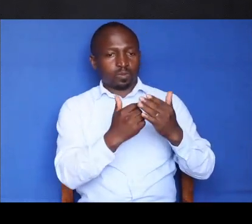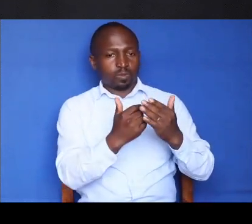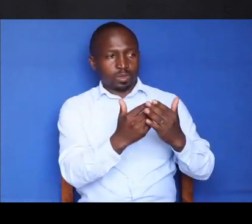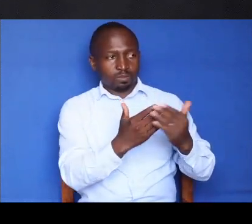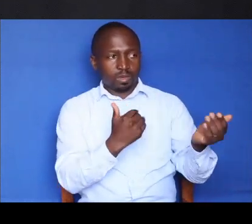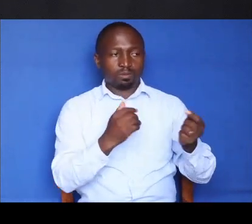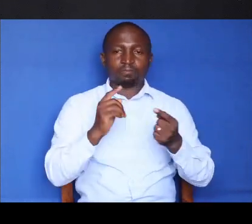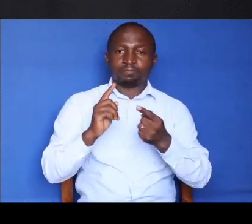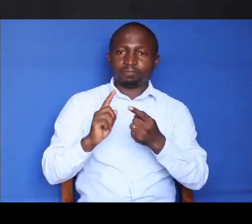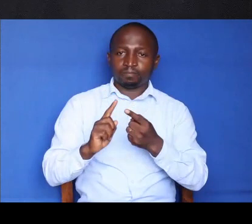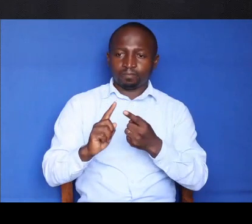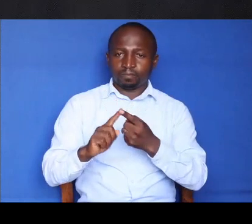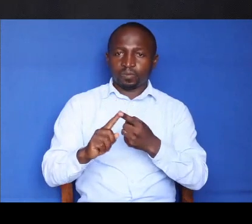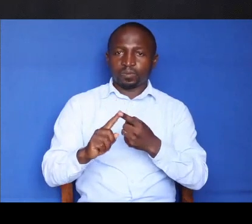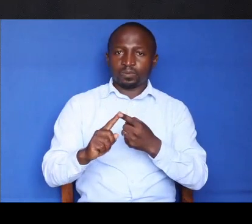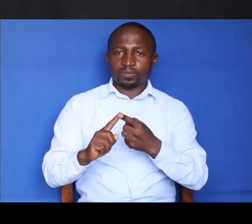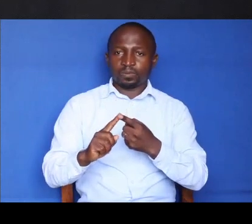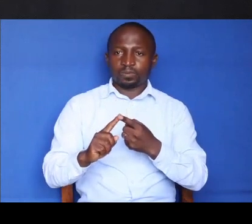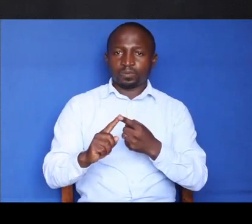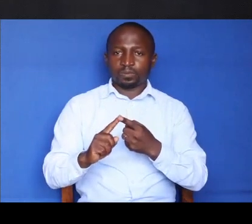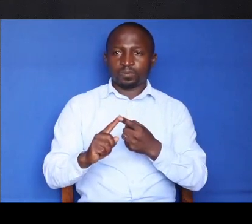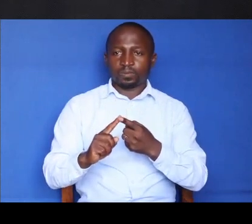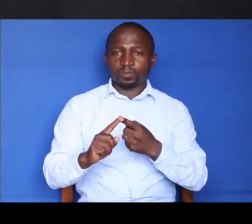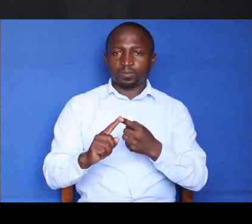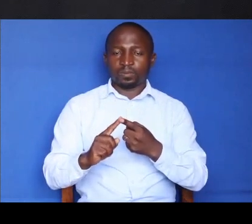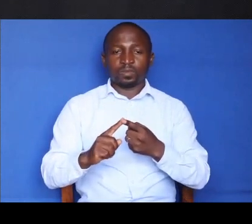by the occurrence